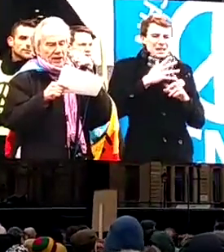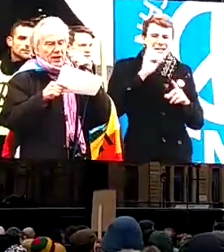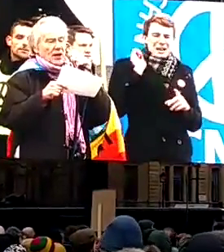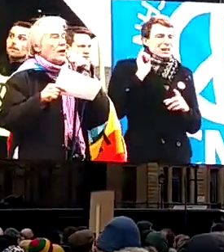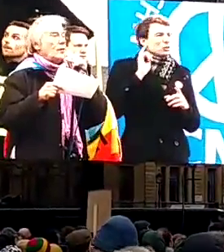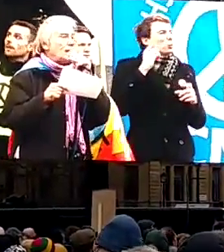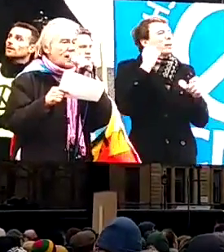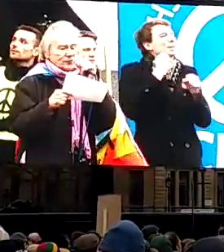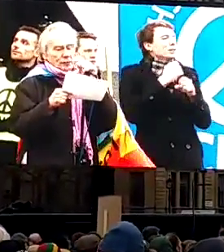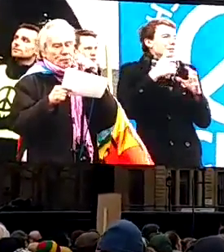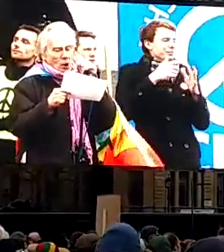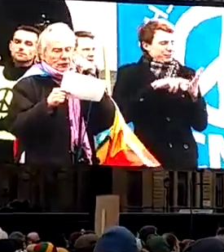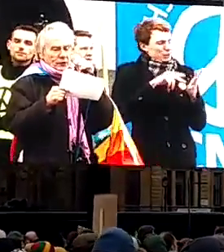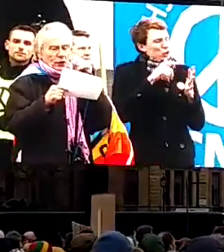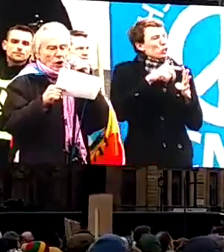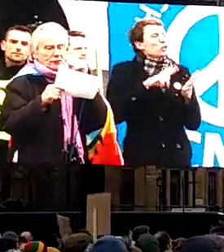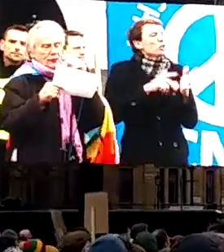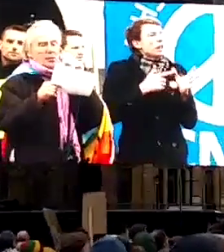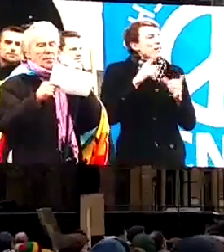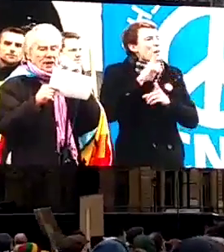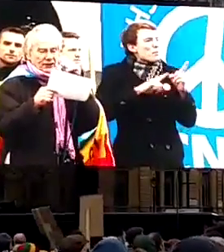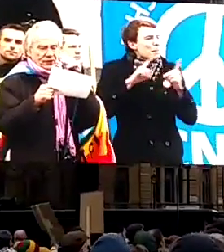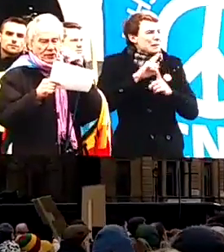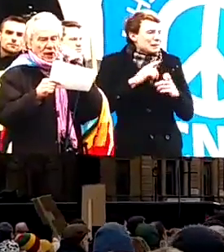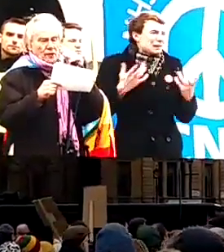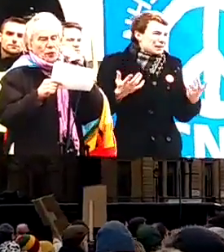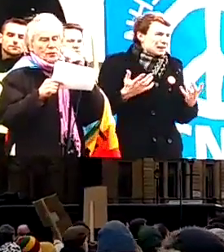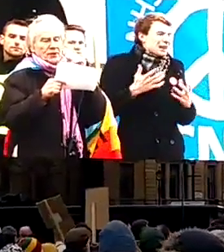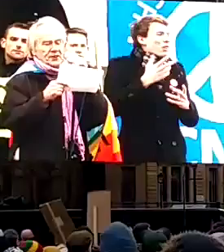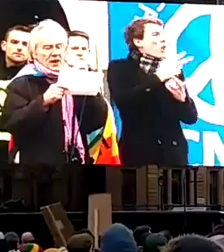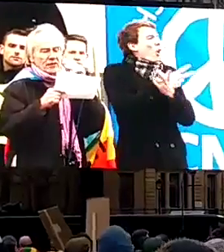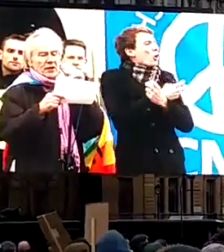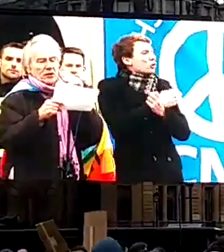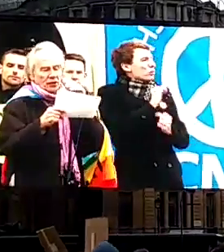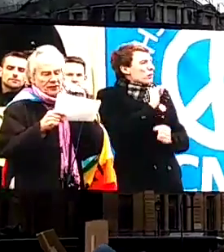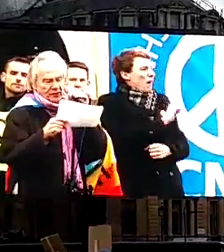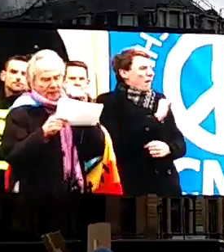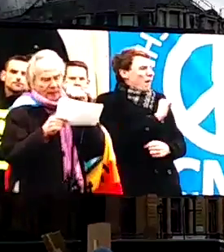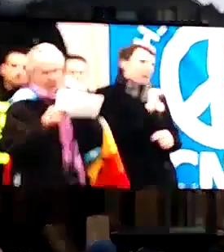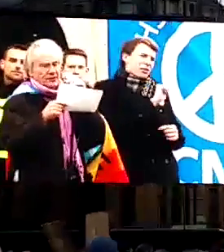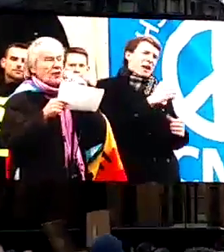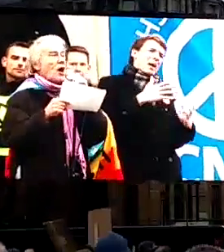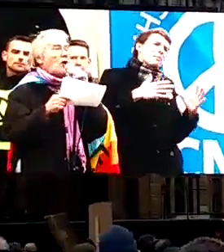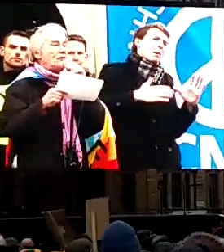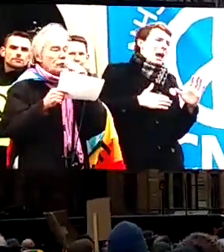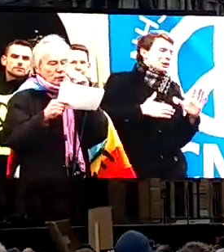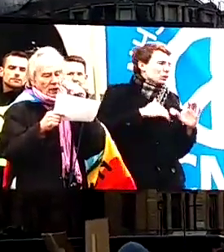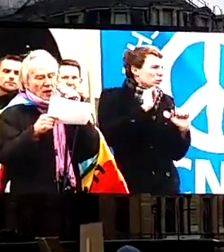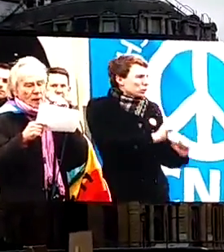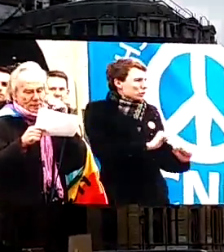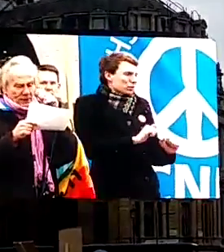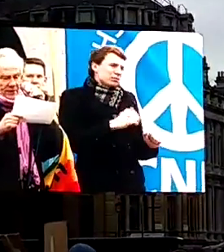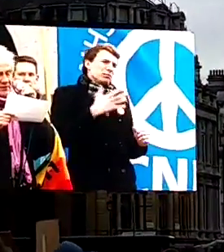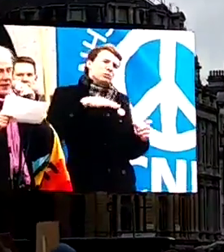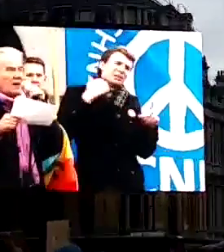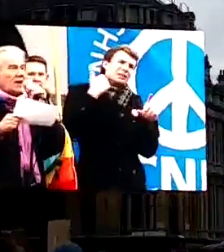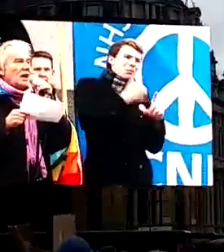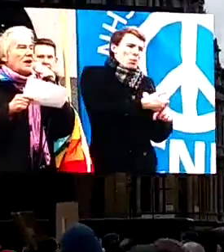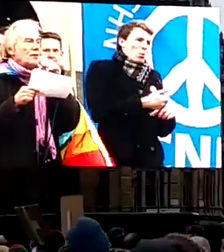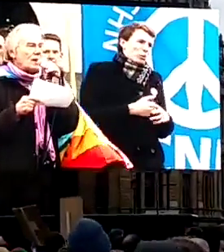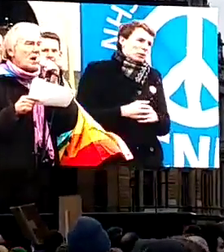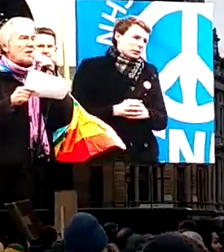Geneva. We are supporting the Austrian pledge for humanitarian consequences of nuclear